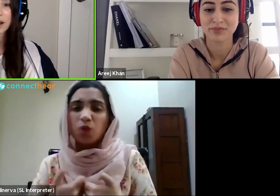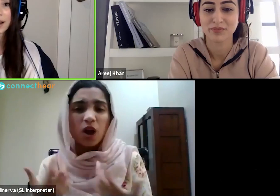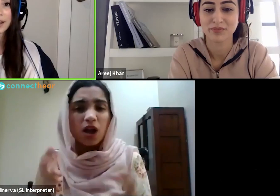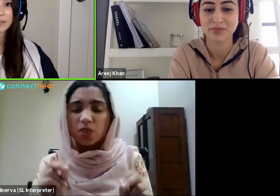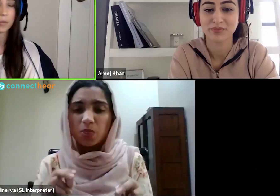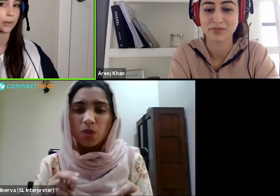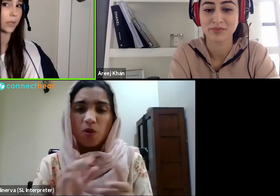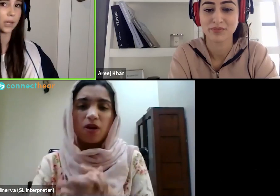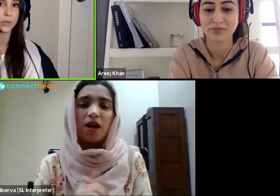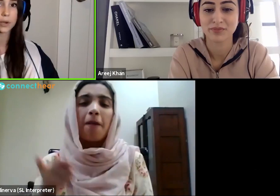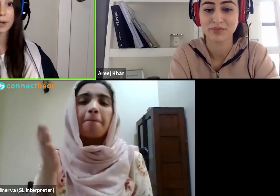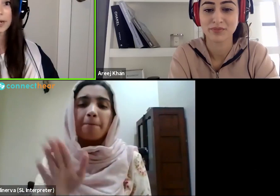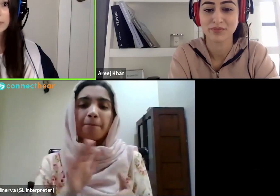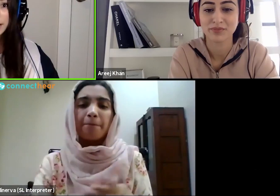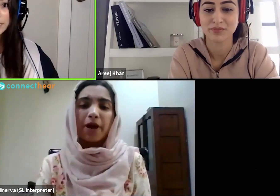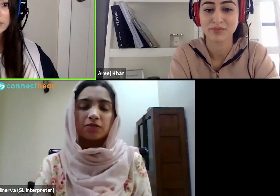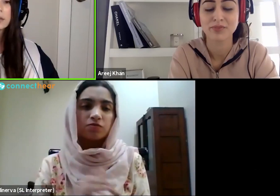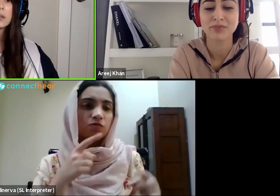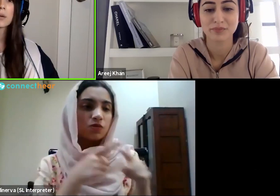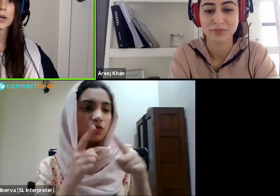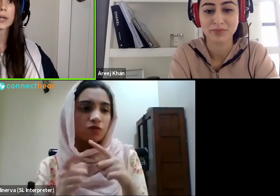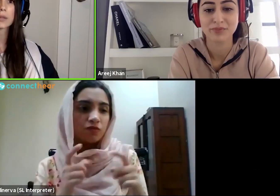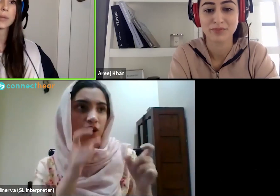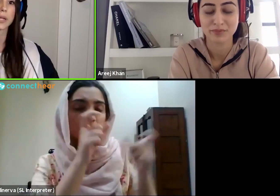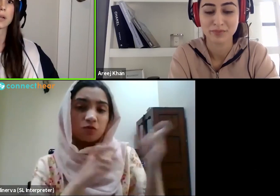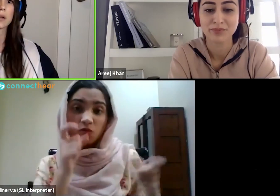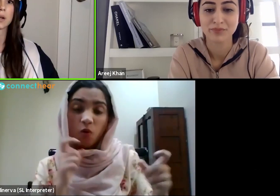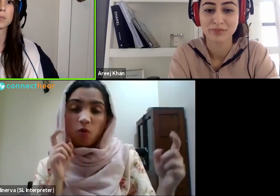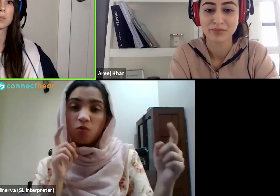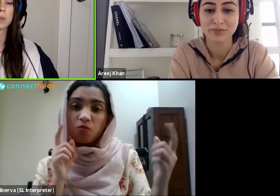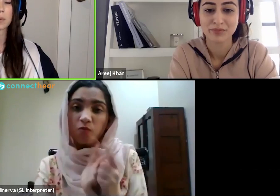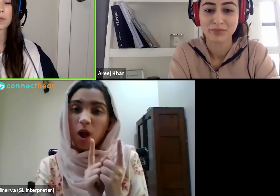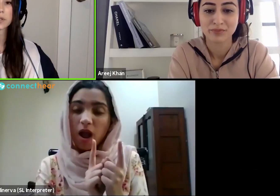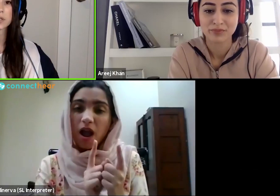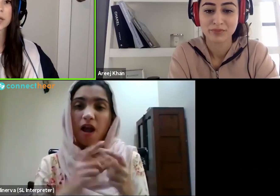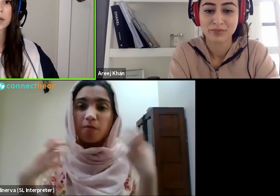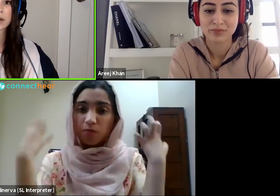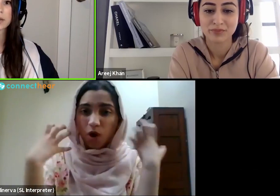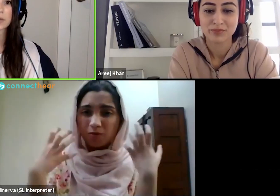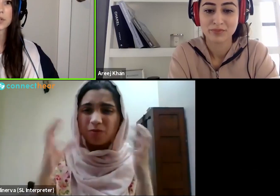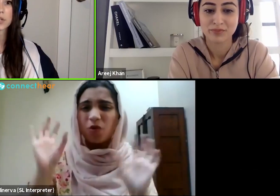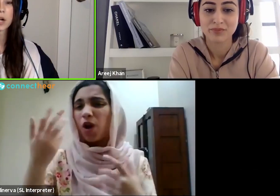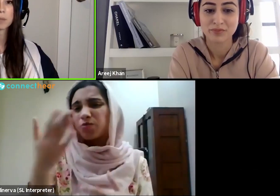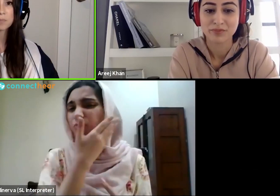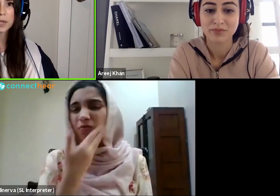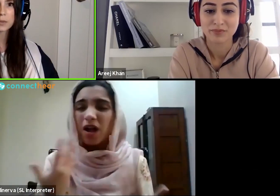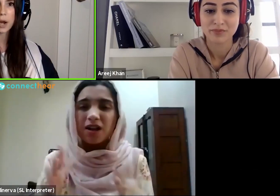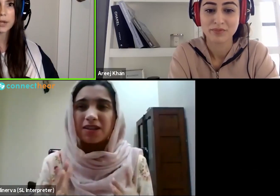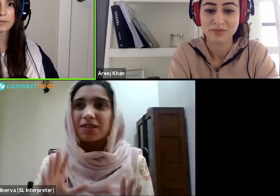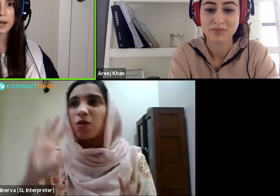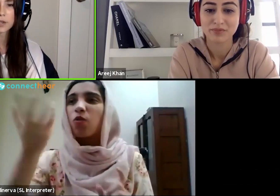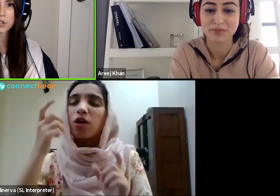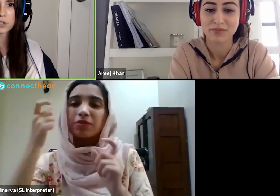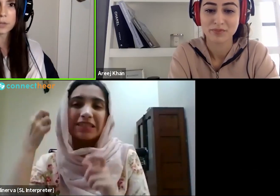earlier, I really was not surrounded by anybody or any other men. My preference is men because I'm a she, her. That's what